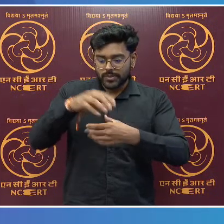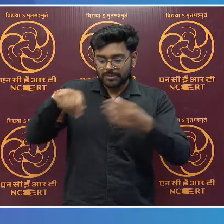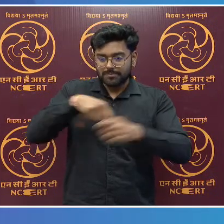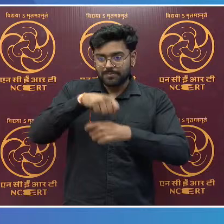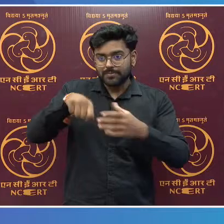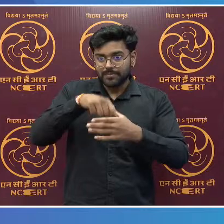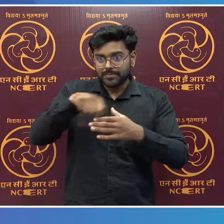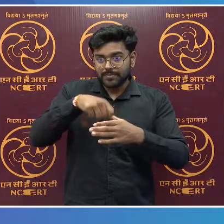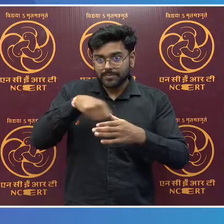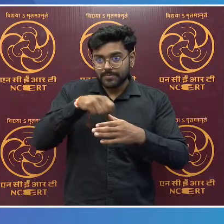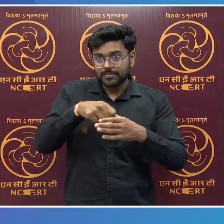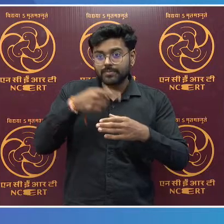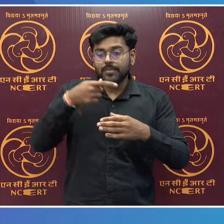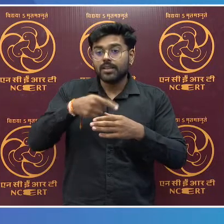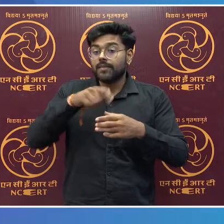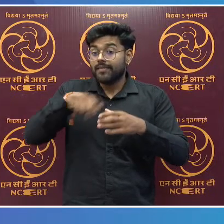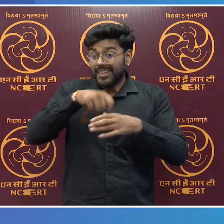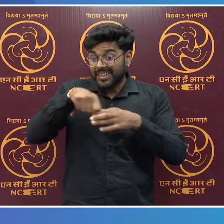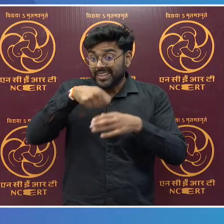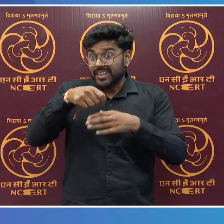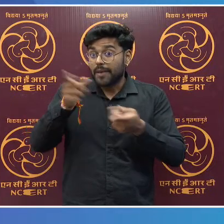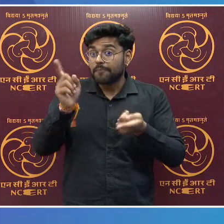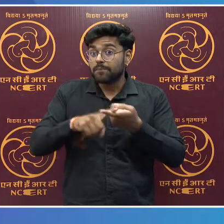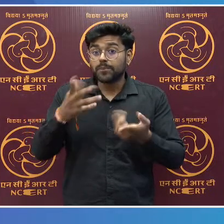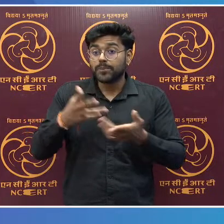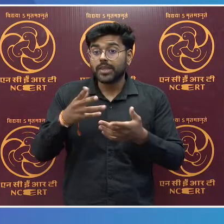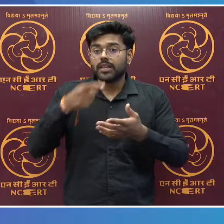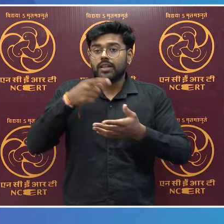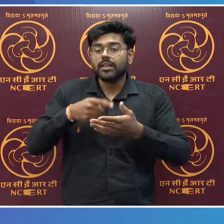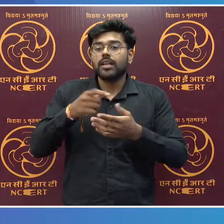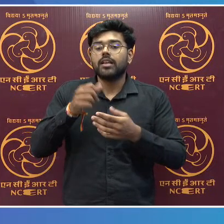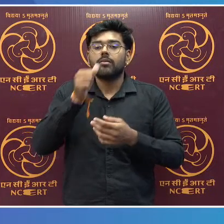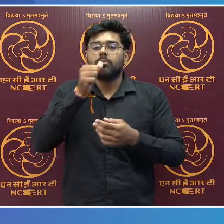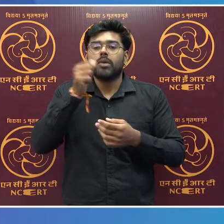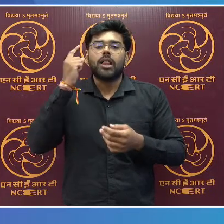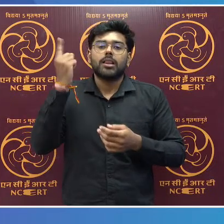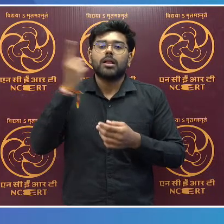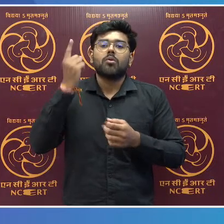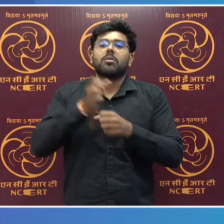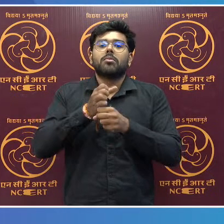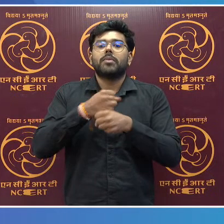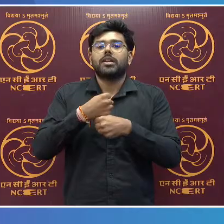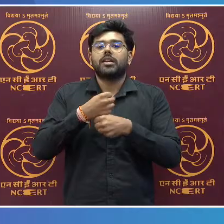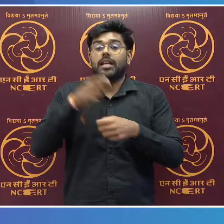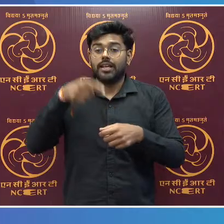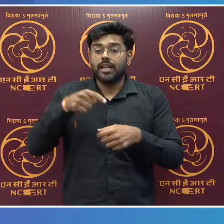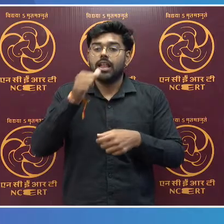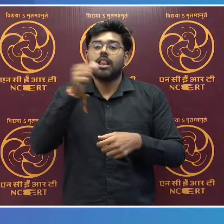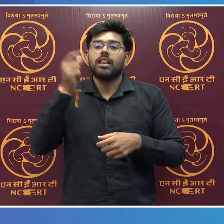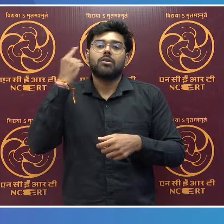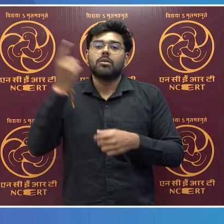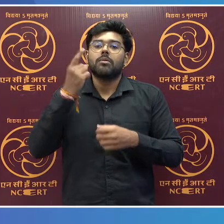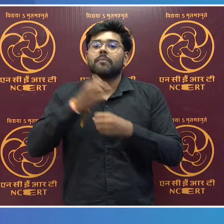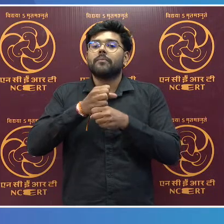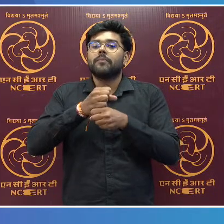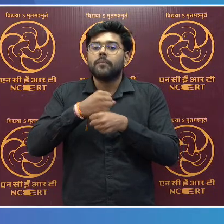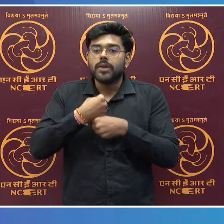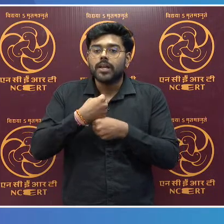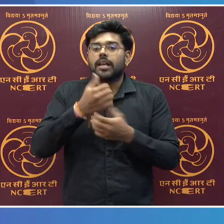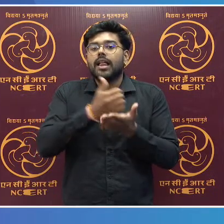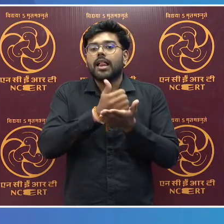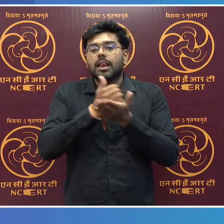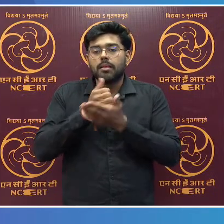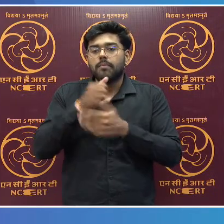on fermentation what happens? They produce alcohols and these alcoholic drinks are made with the help